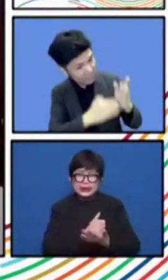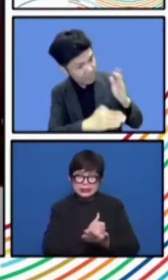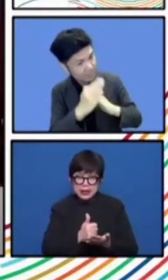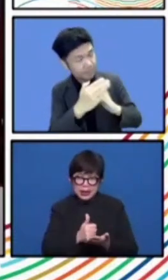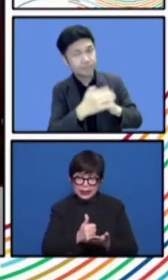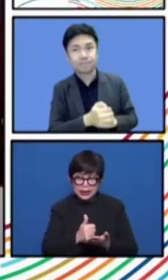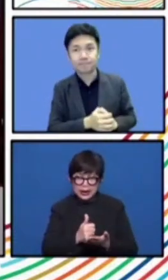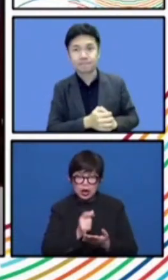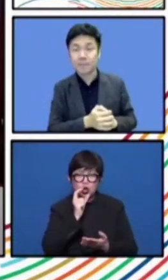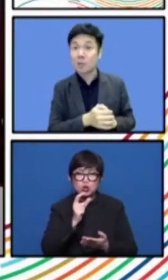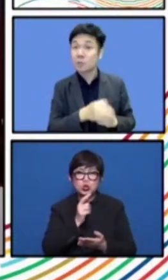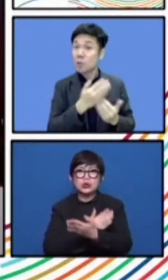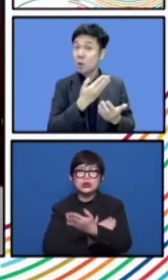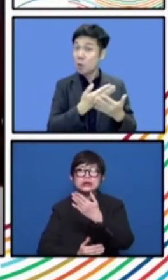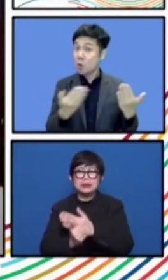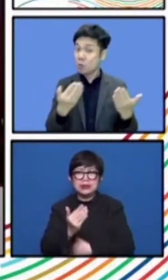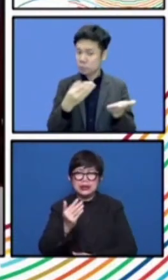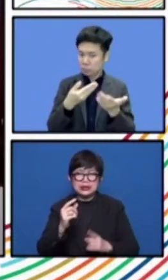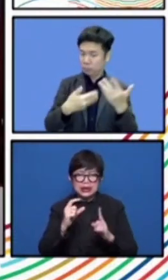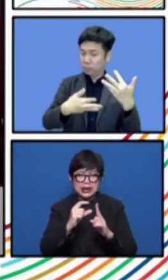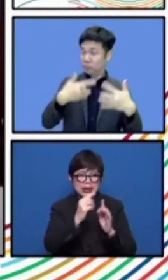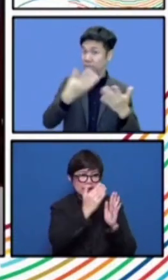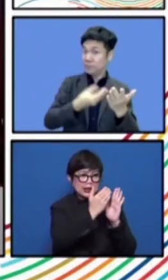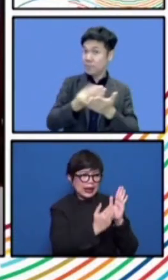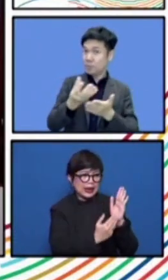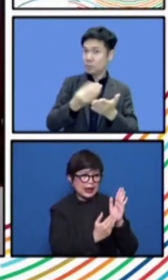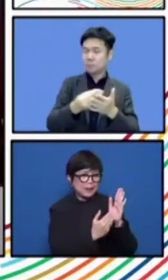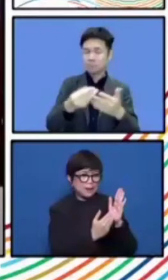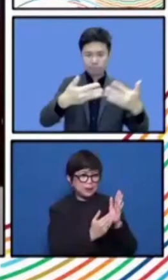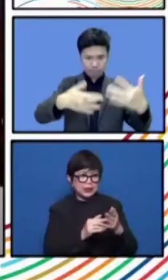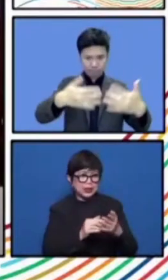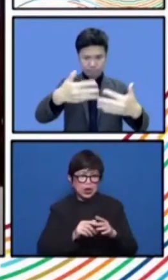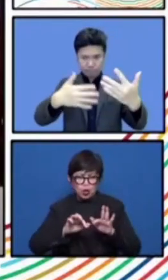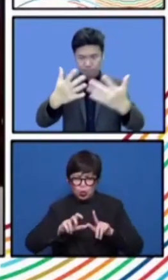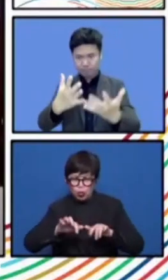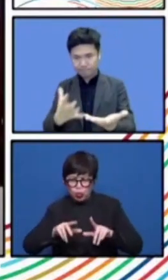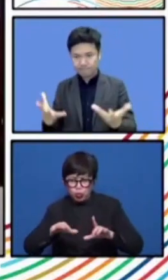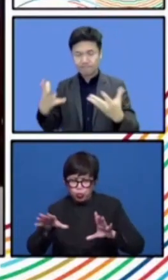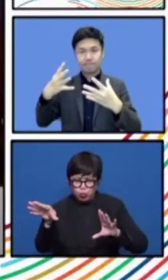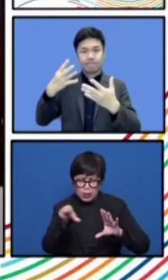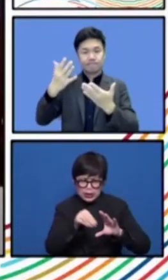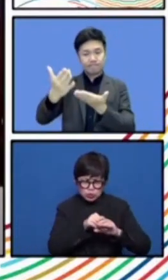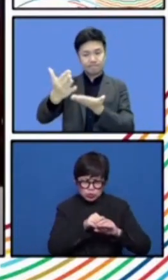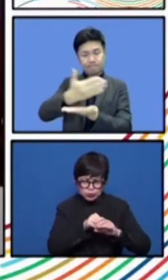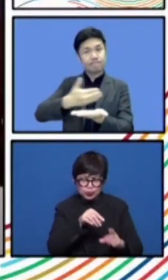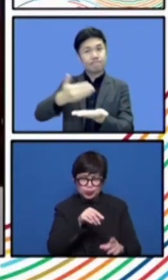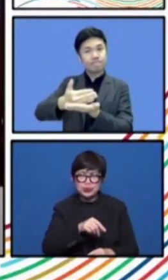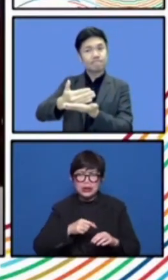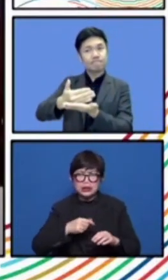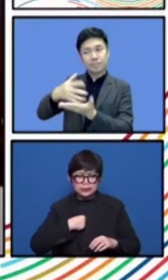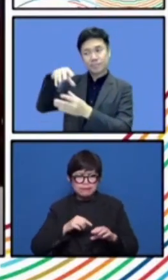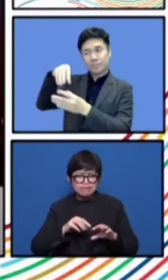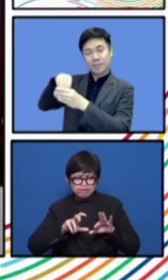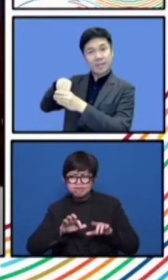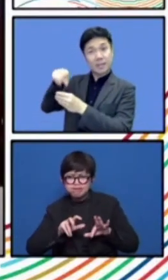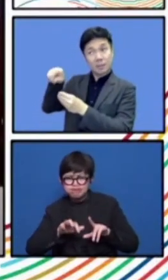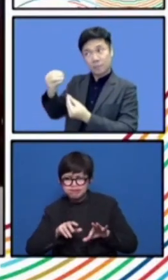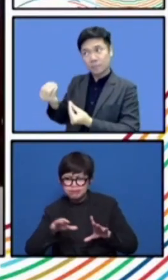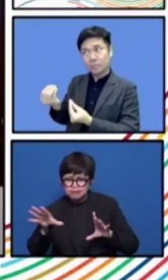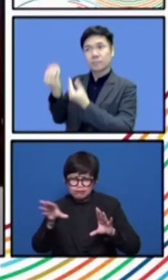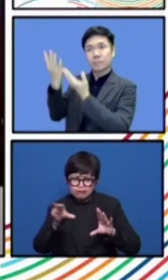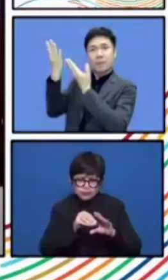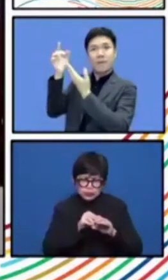is uploaded to the database by working staff and updated on annual